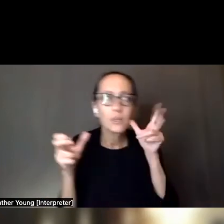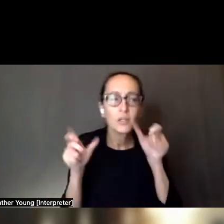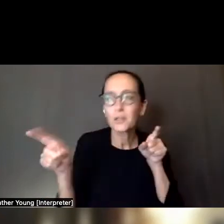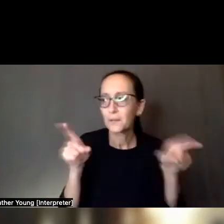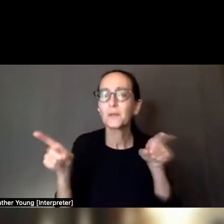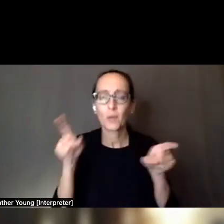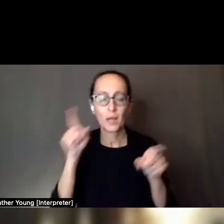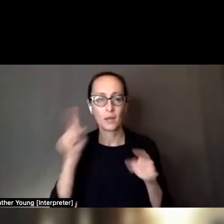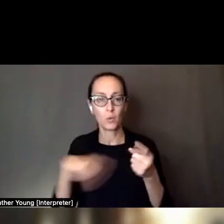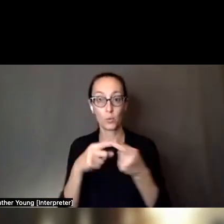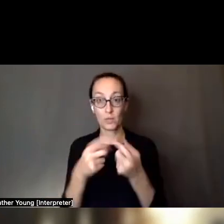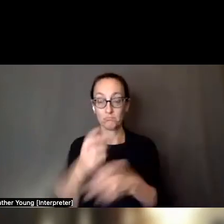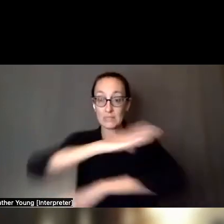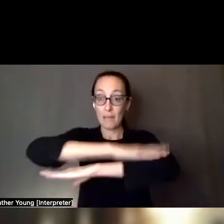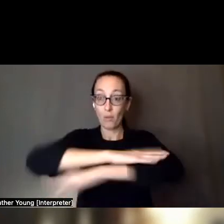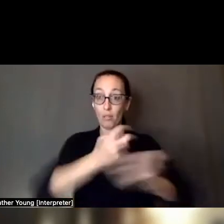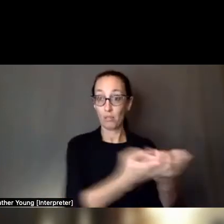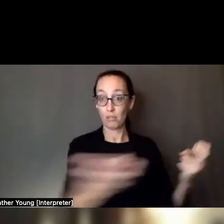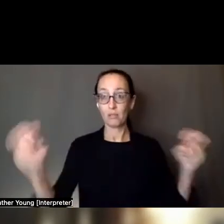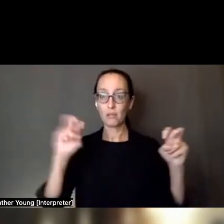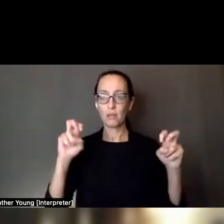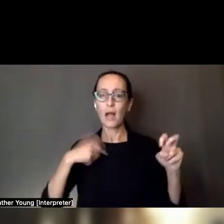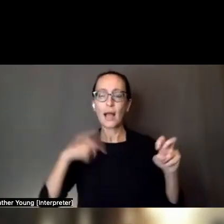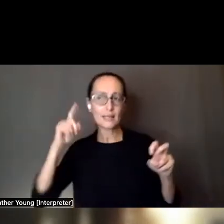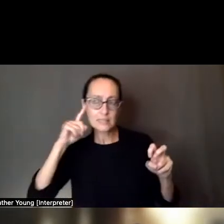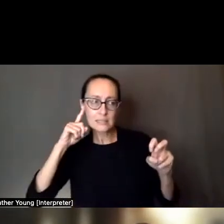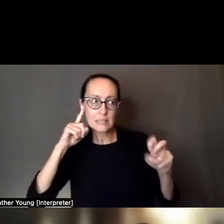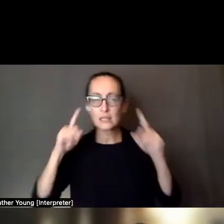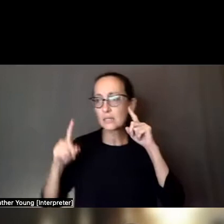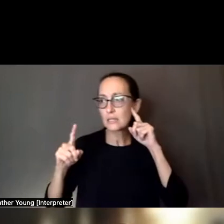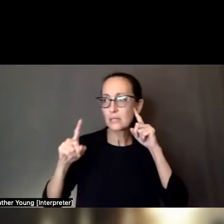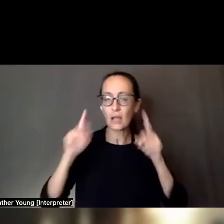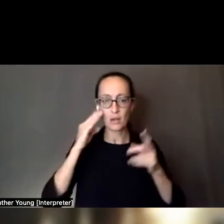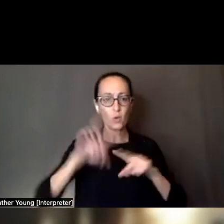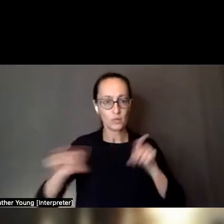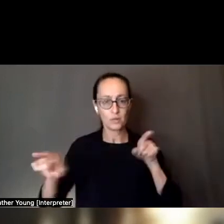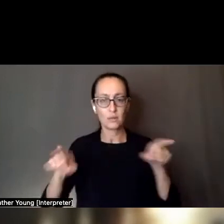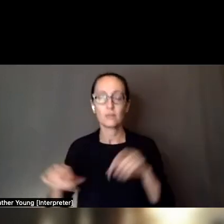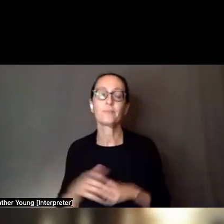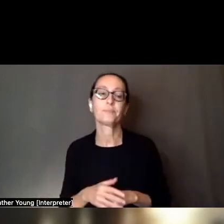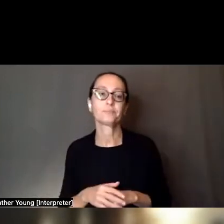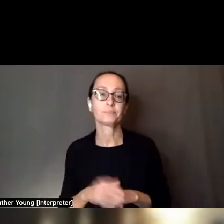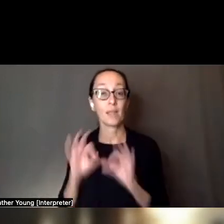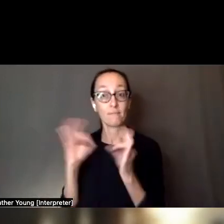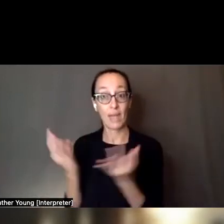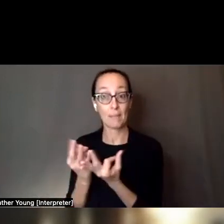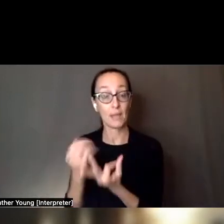table, and family members and others who I had known from before I lost my hearing actually sounded the way